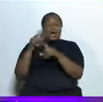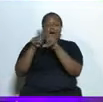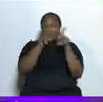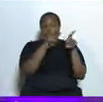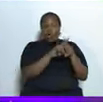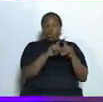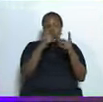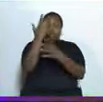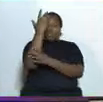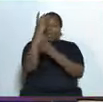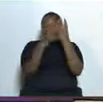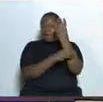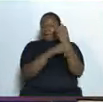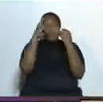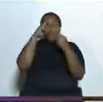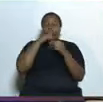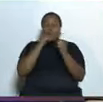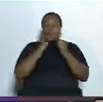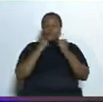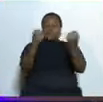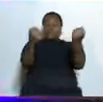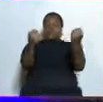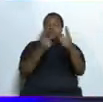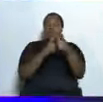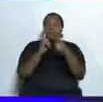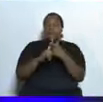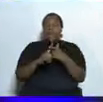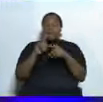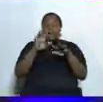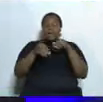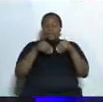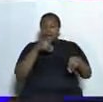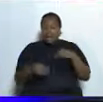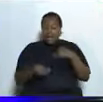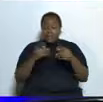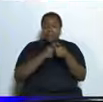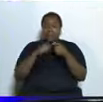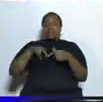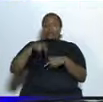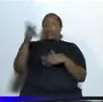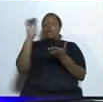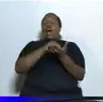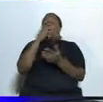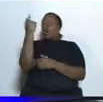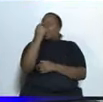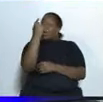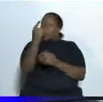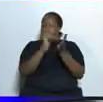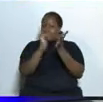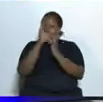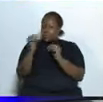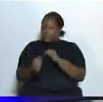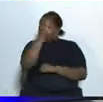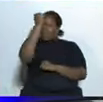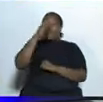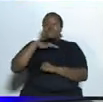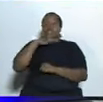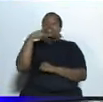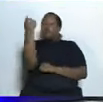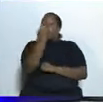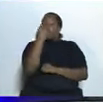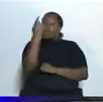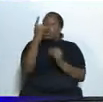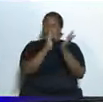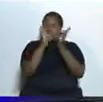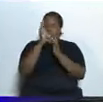was healed, that touched the lame and they could run again. There's only one Jesus that raised the dead. There's only one Jesus that